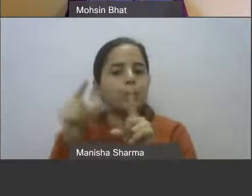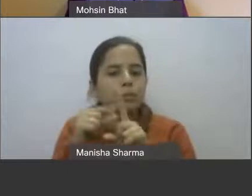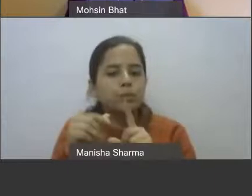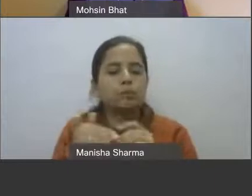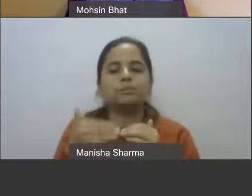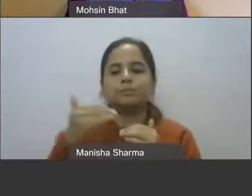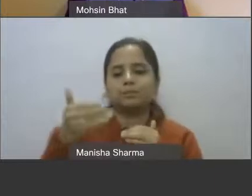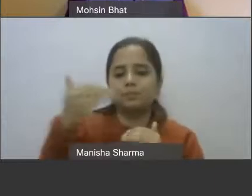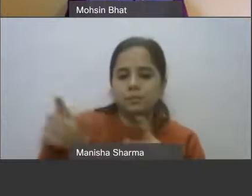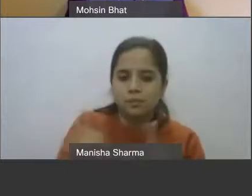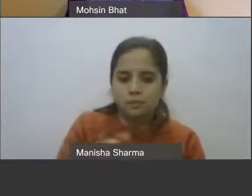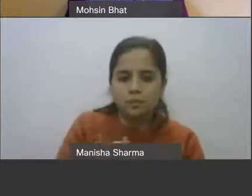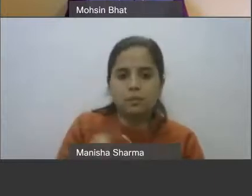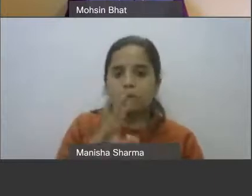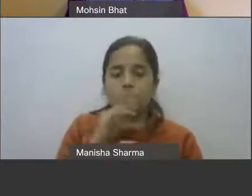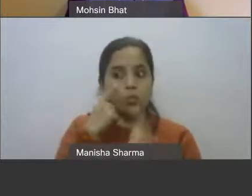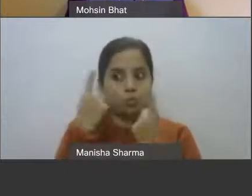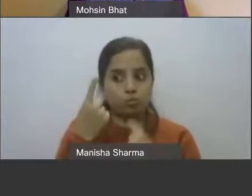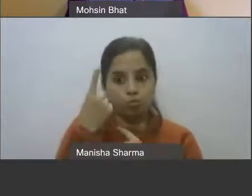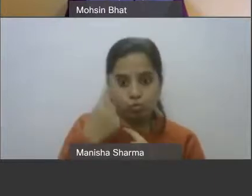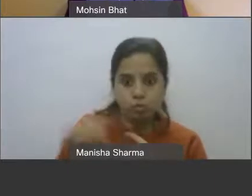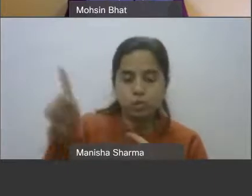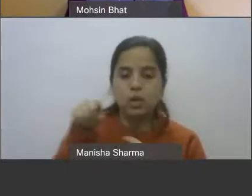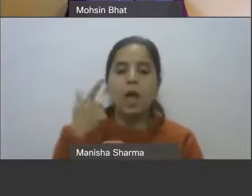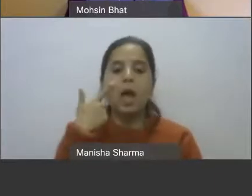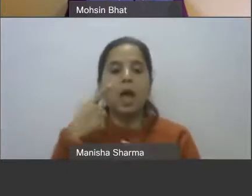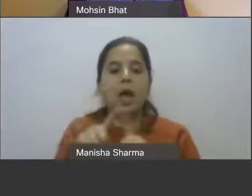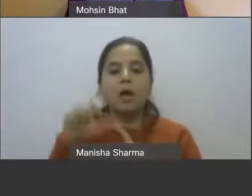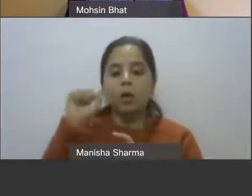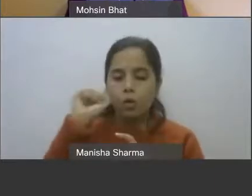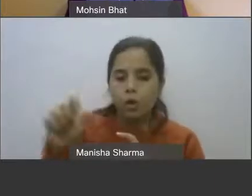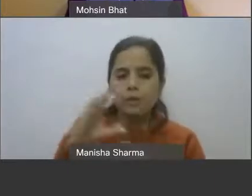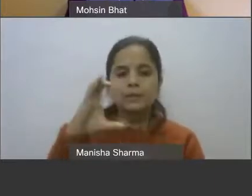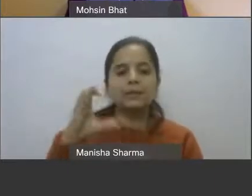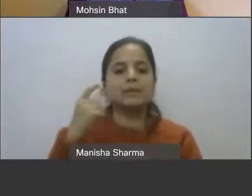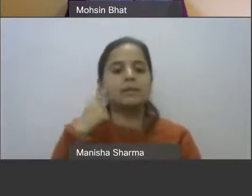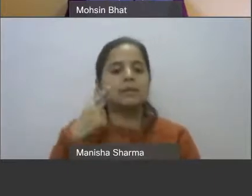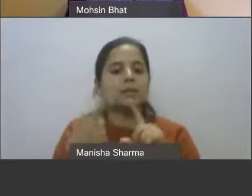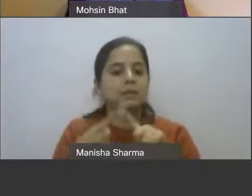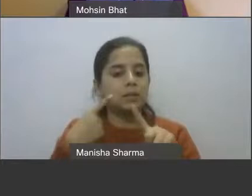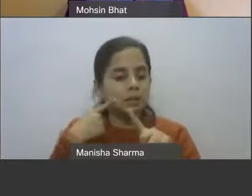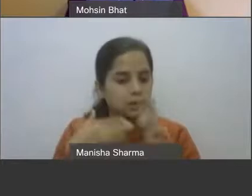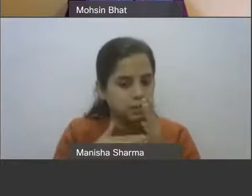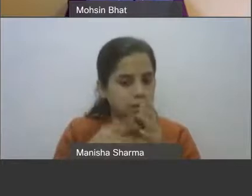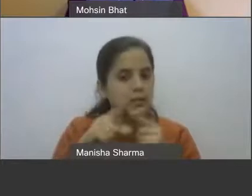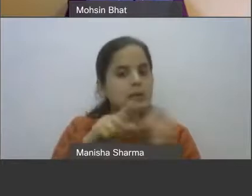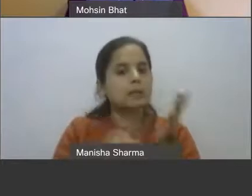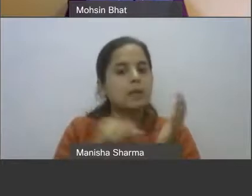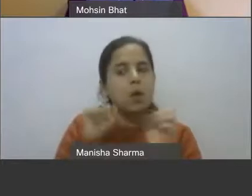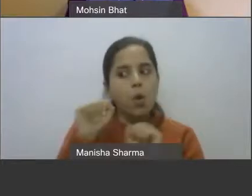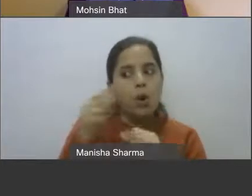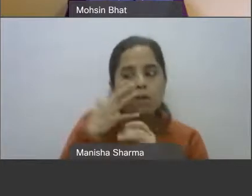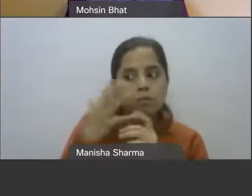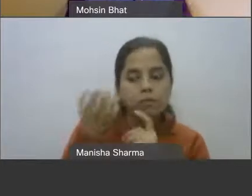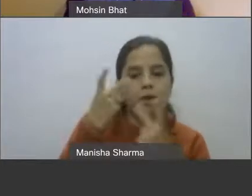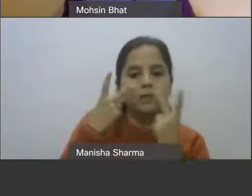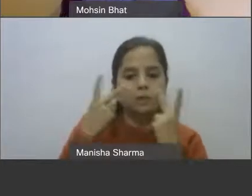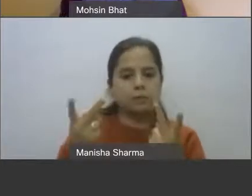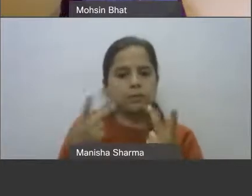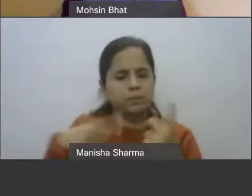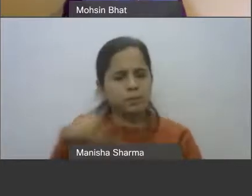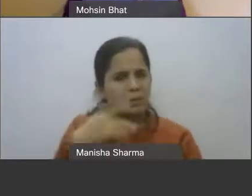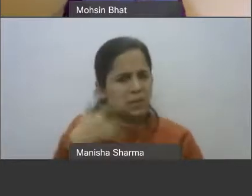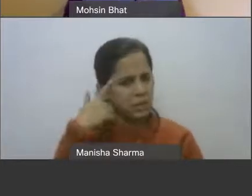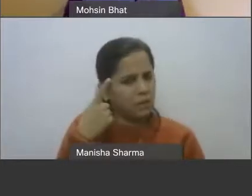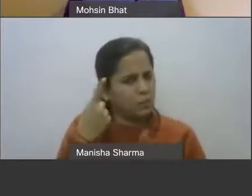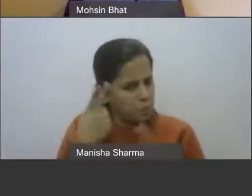instance, verify the identity of citizens, verify citizenship per se. Is there some legitimate objective, or would it be